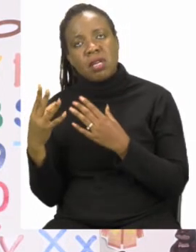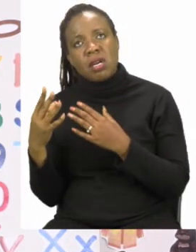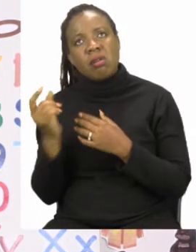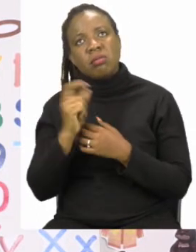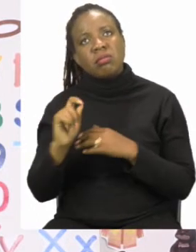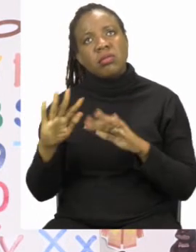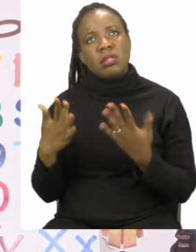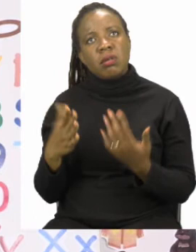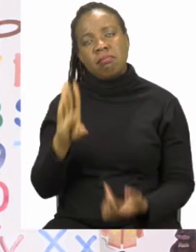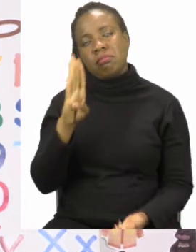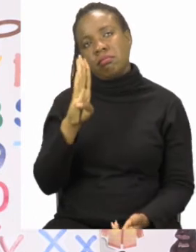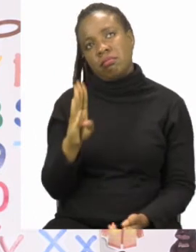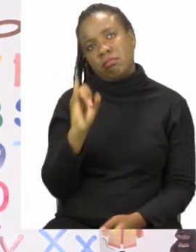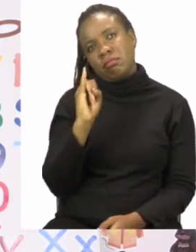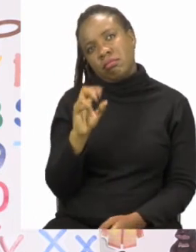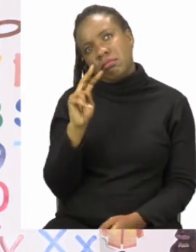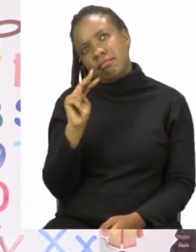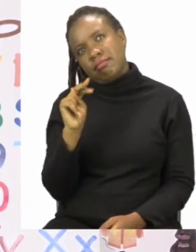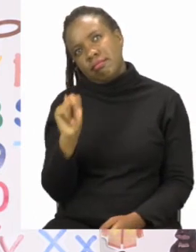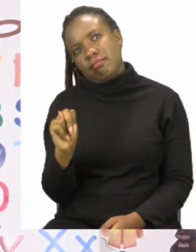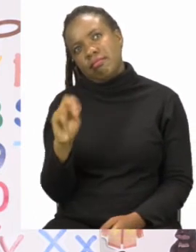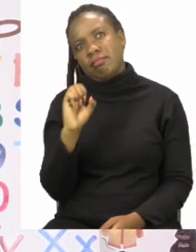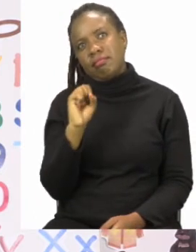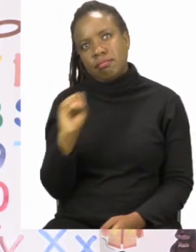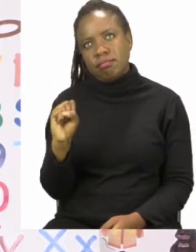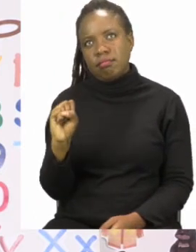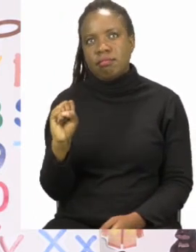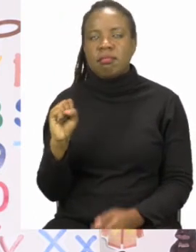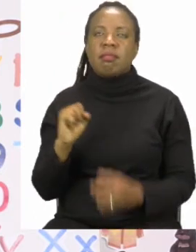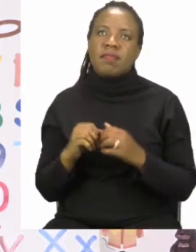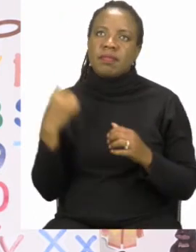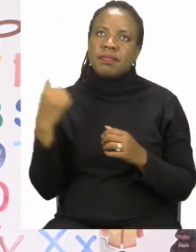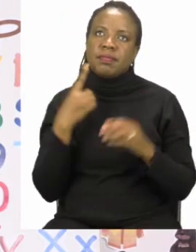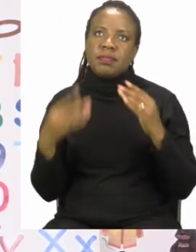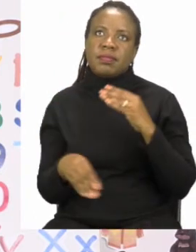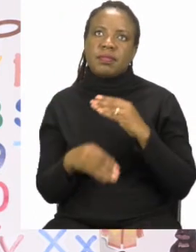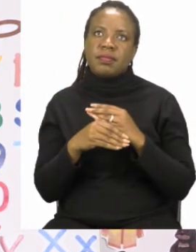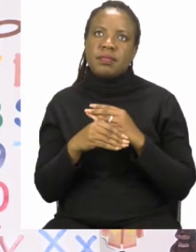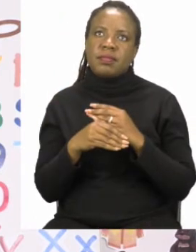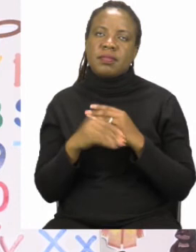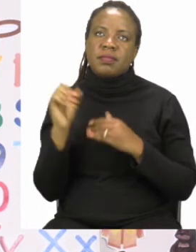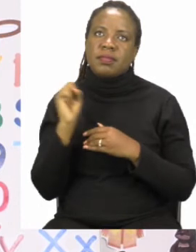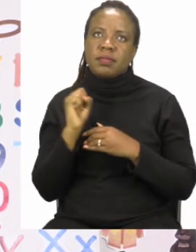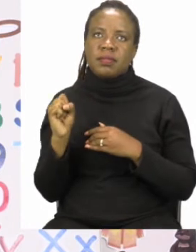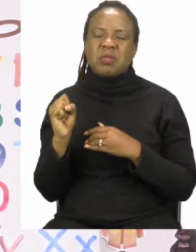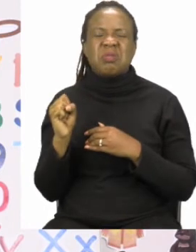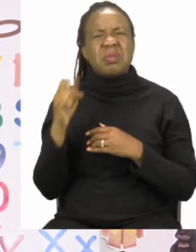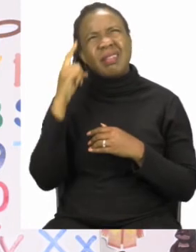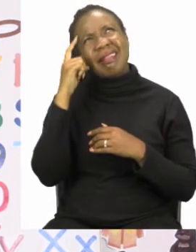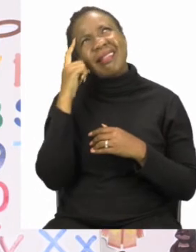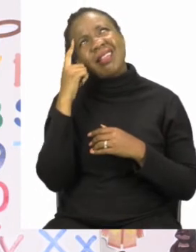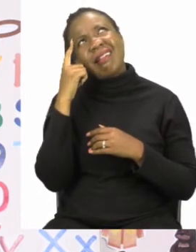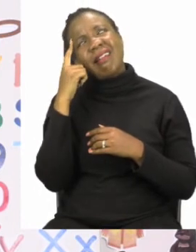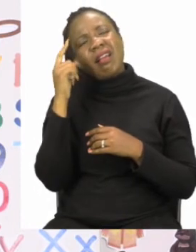yes, well done, bins, just by adding an S. Can you think of any other items